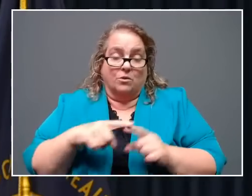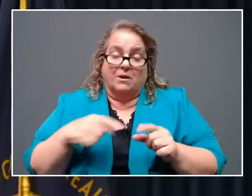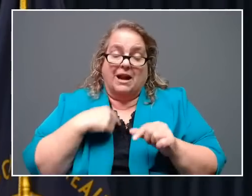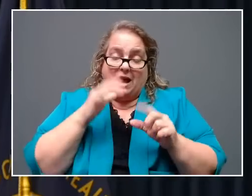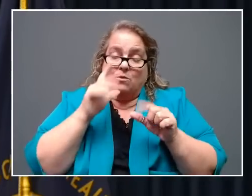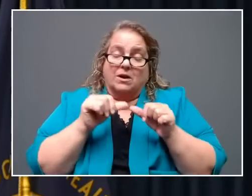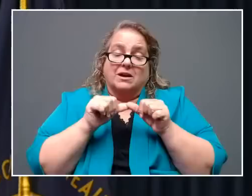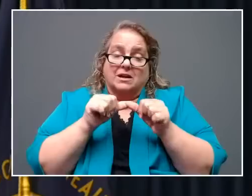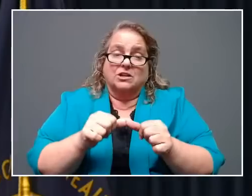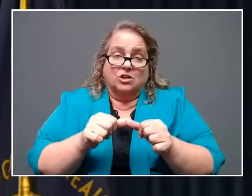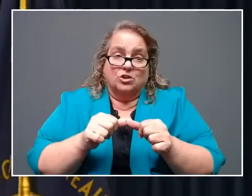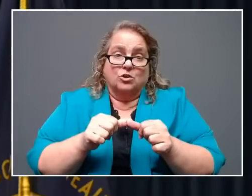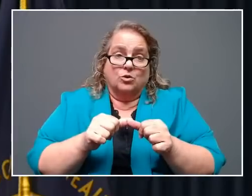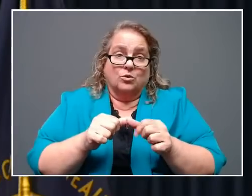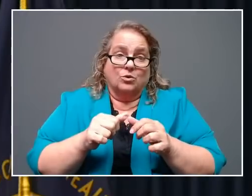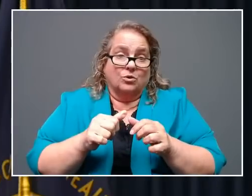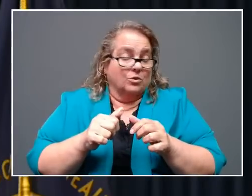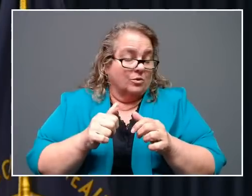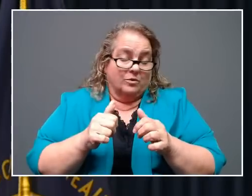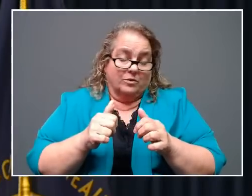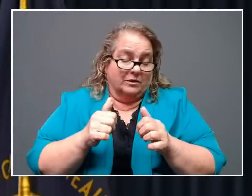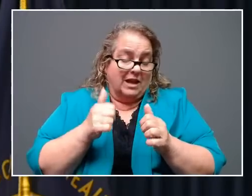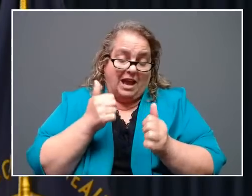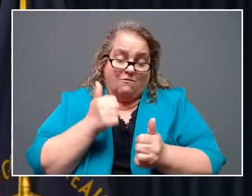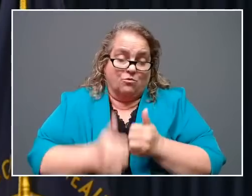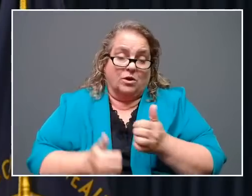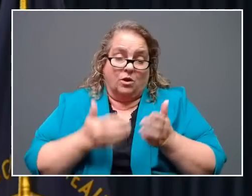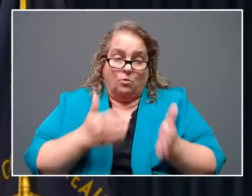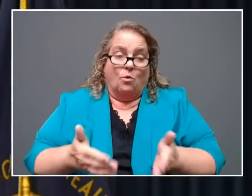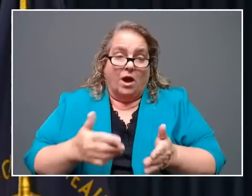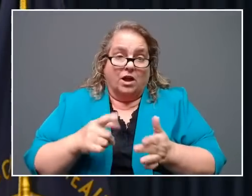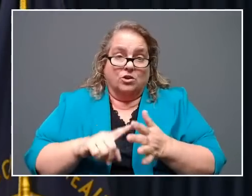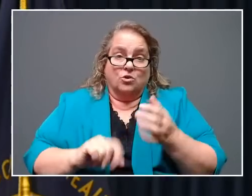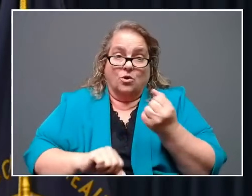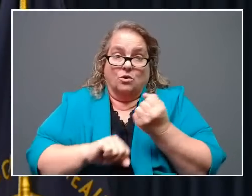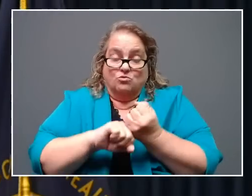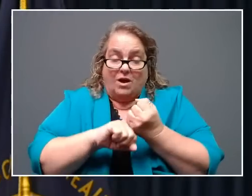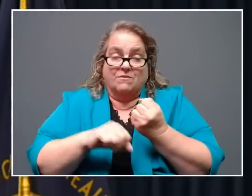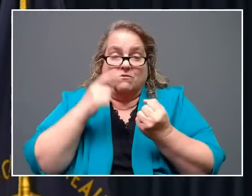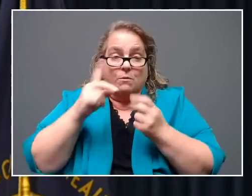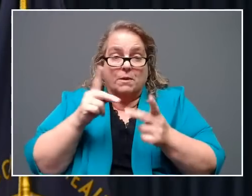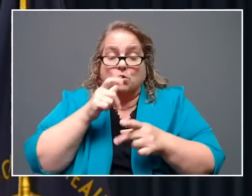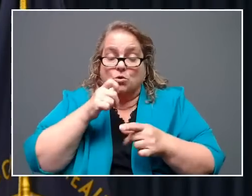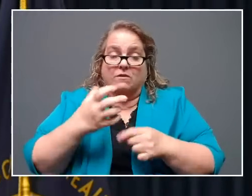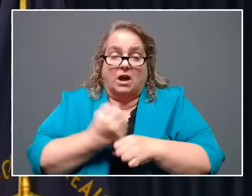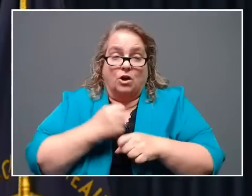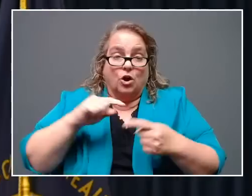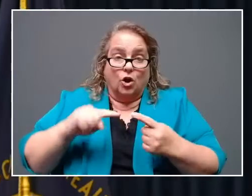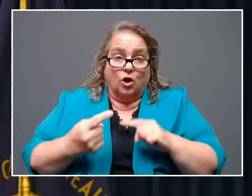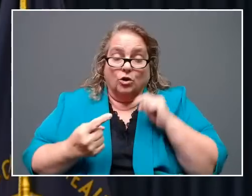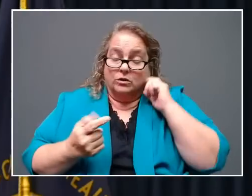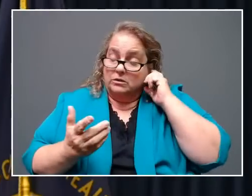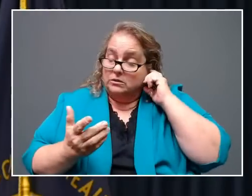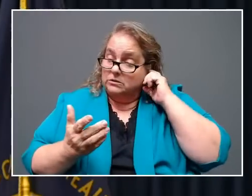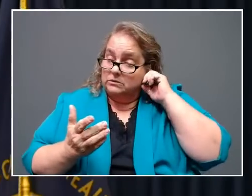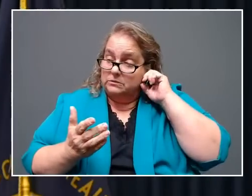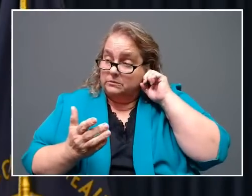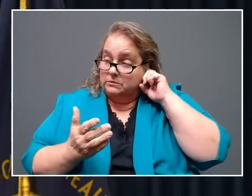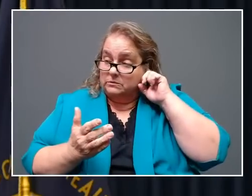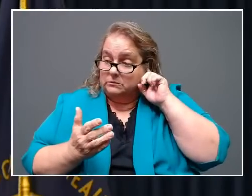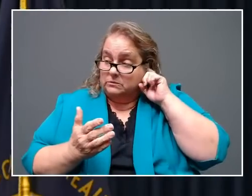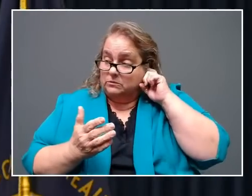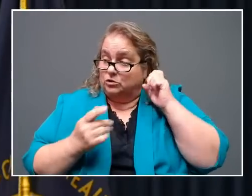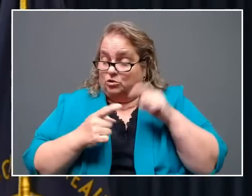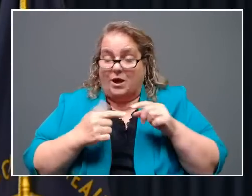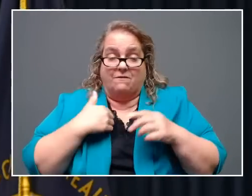every way I can to advocate for those that have been harmed and to provide them and to advocate for them to have those options.